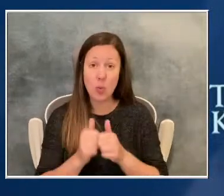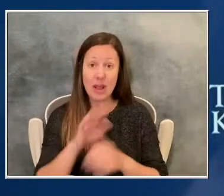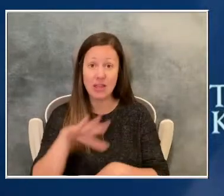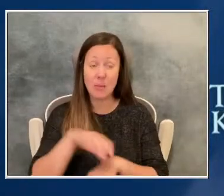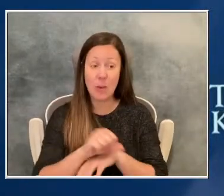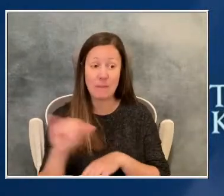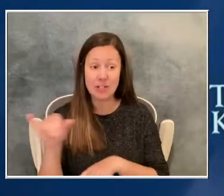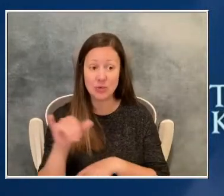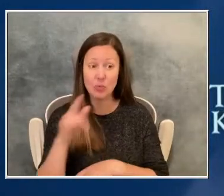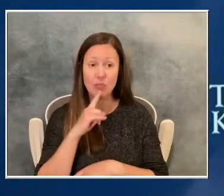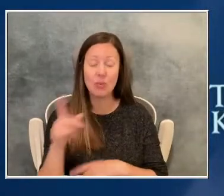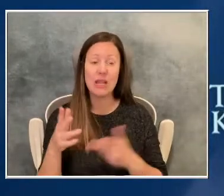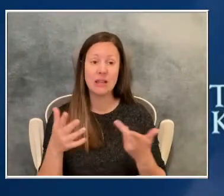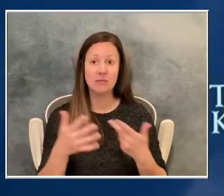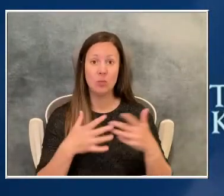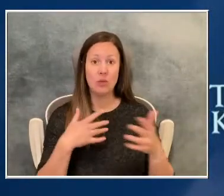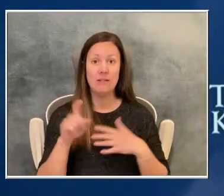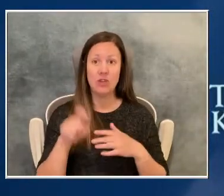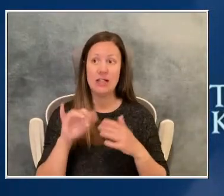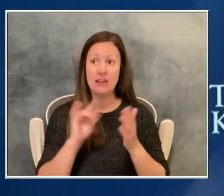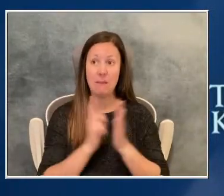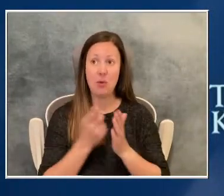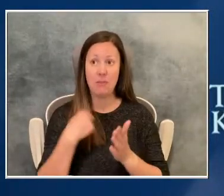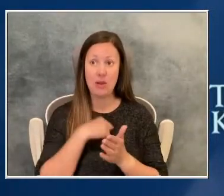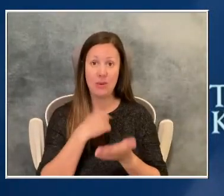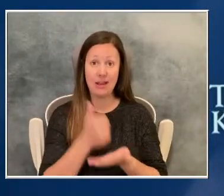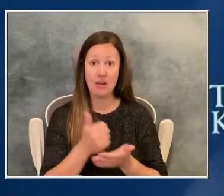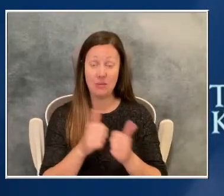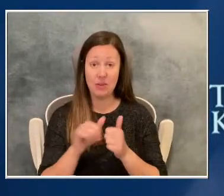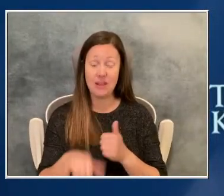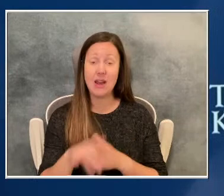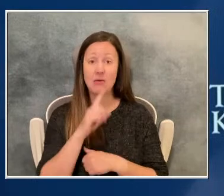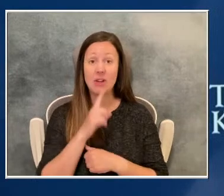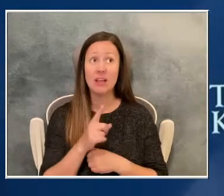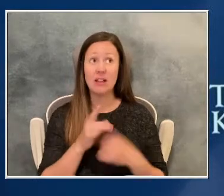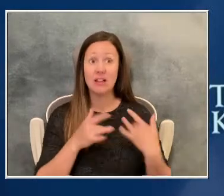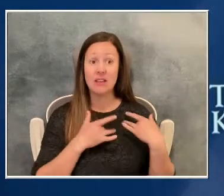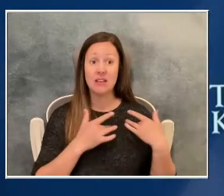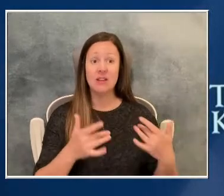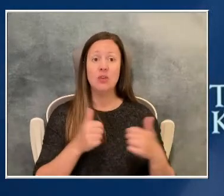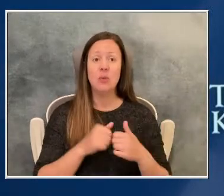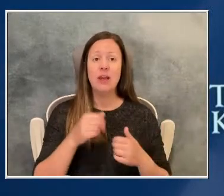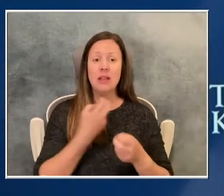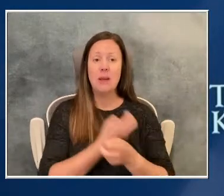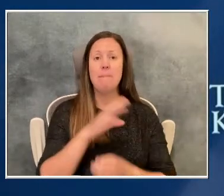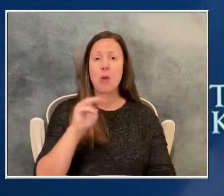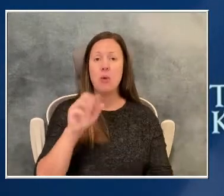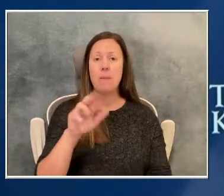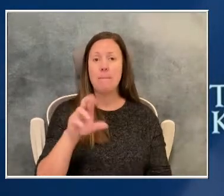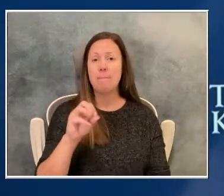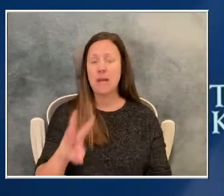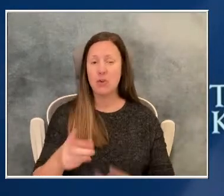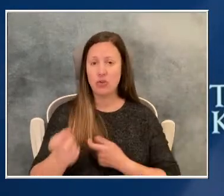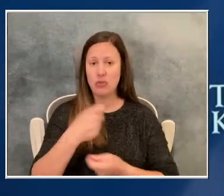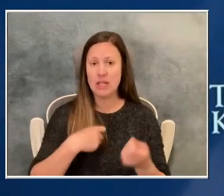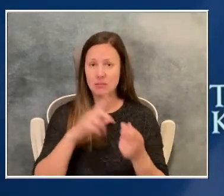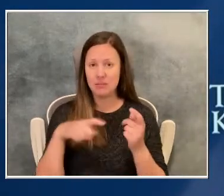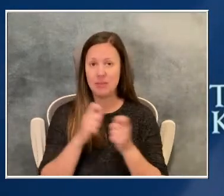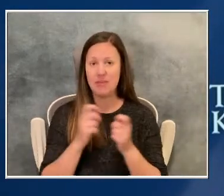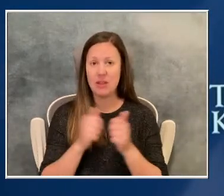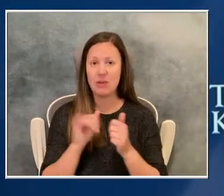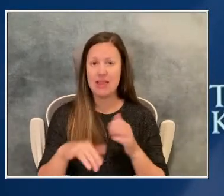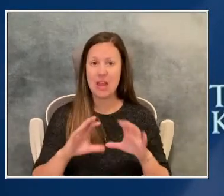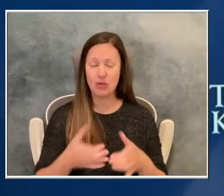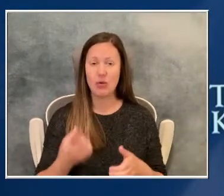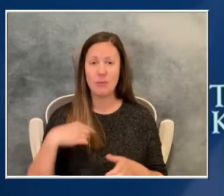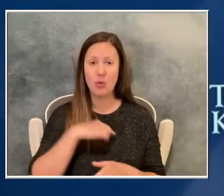moment. Our caregivers, oftentimes in bone marrow transplant, specifically in that group, we see that the distress is